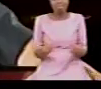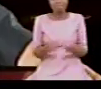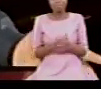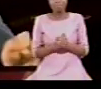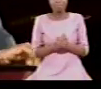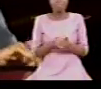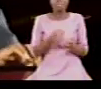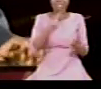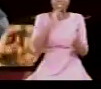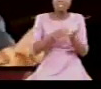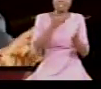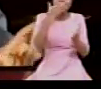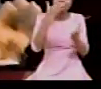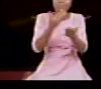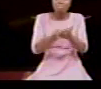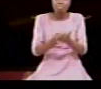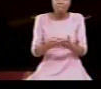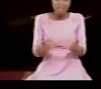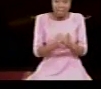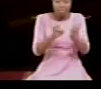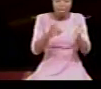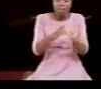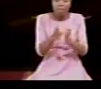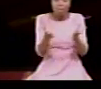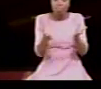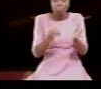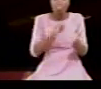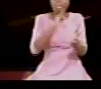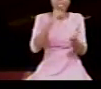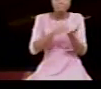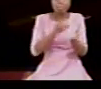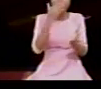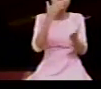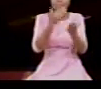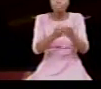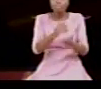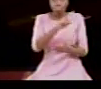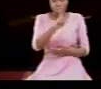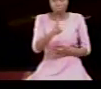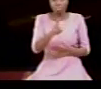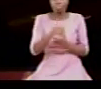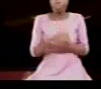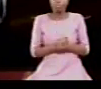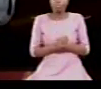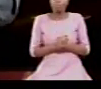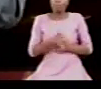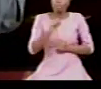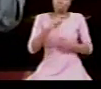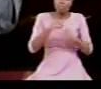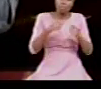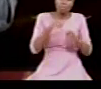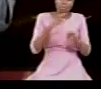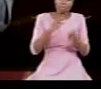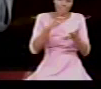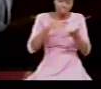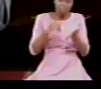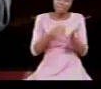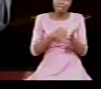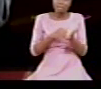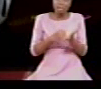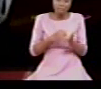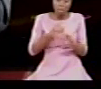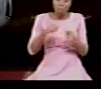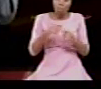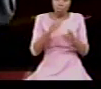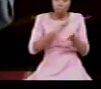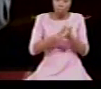Is it good? Even without the Bible, is it good? So when you begin to reap it, by